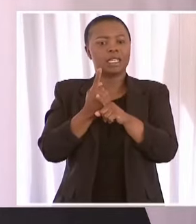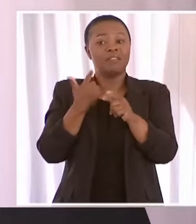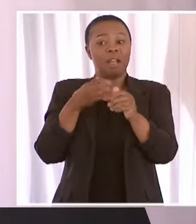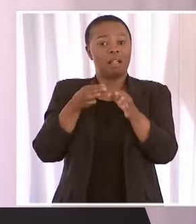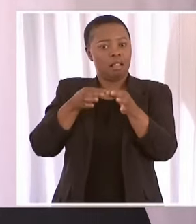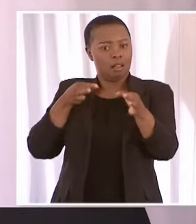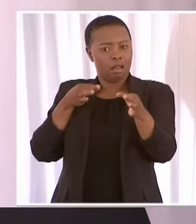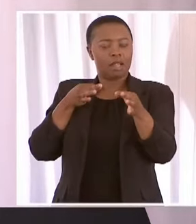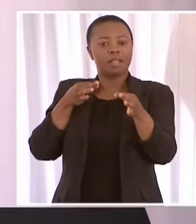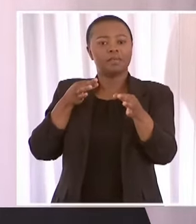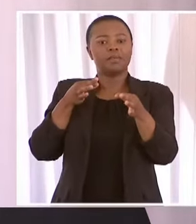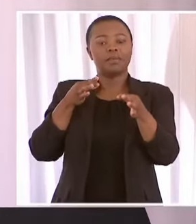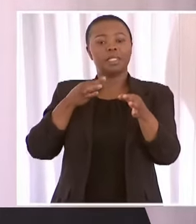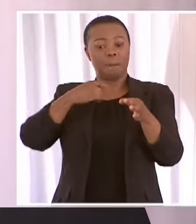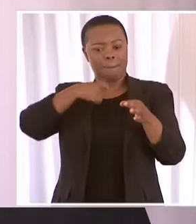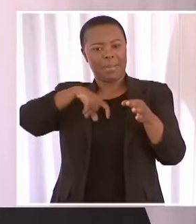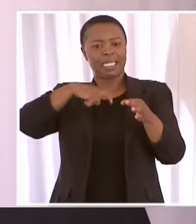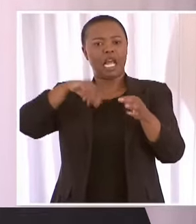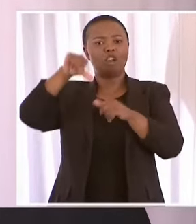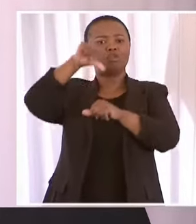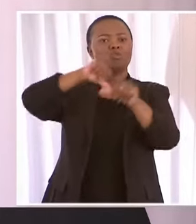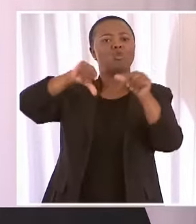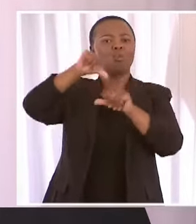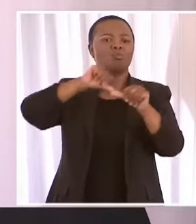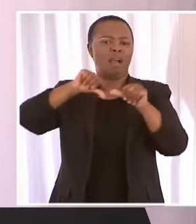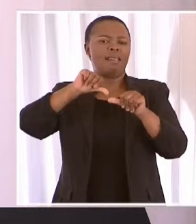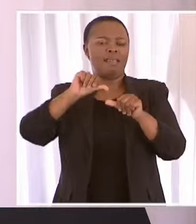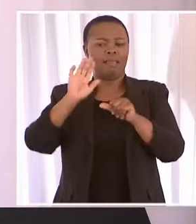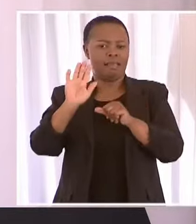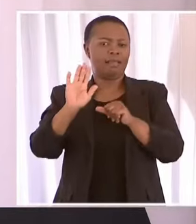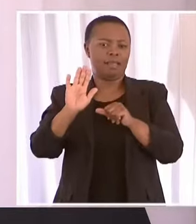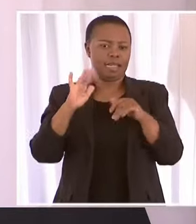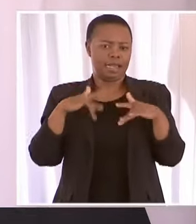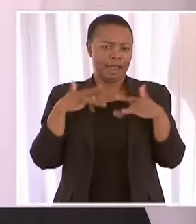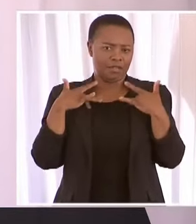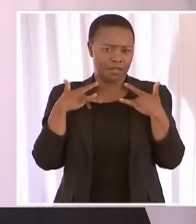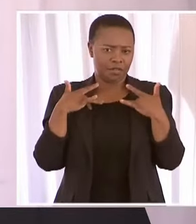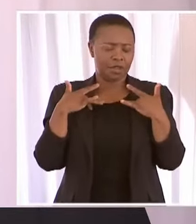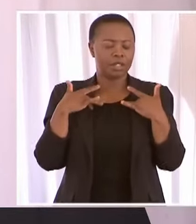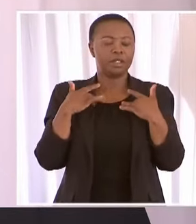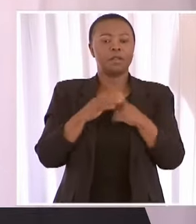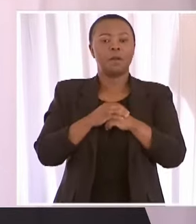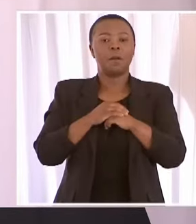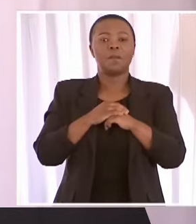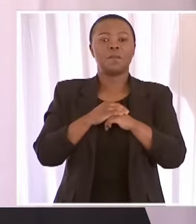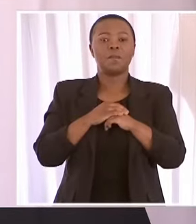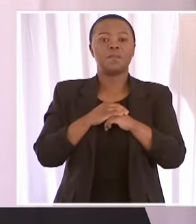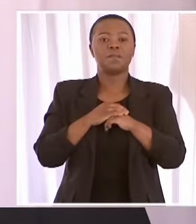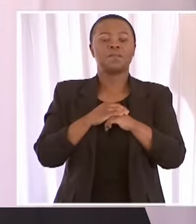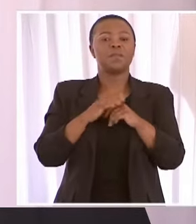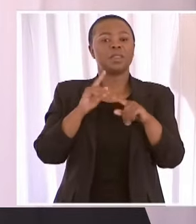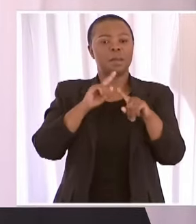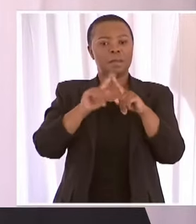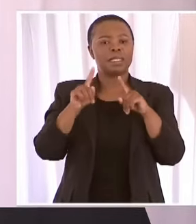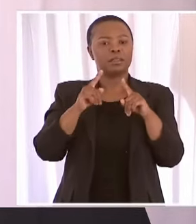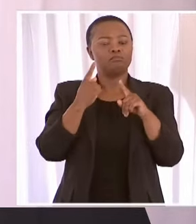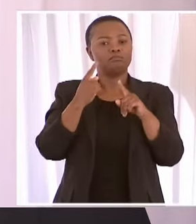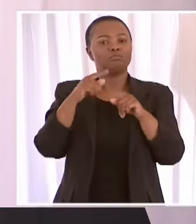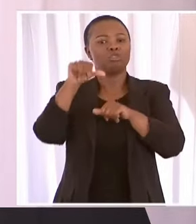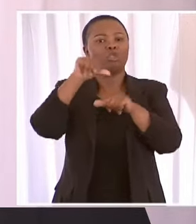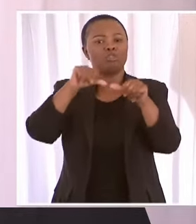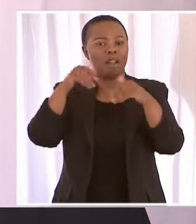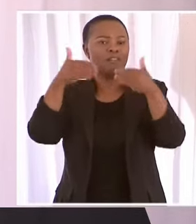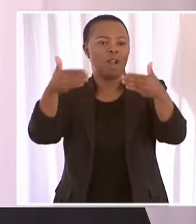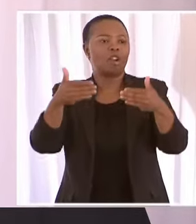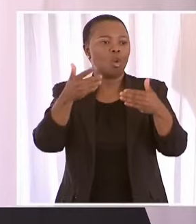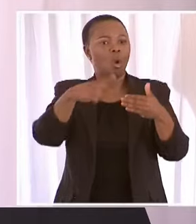highly social personality. Not that his sociability was in any way a front. As so many